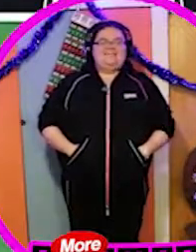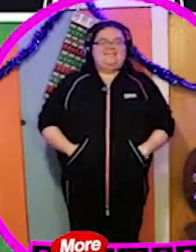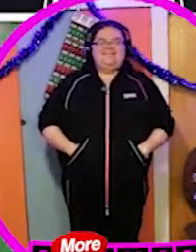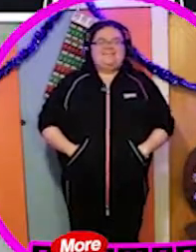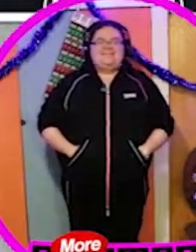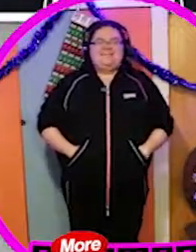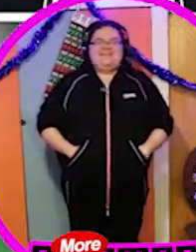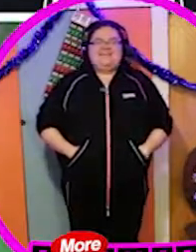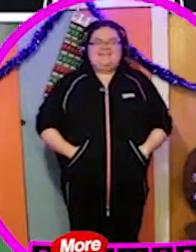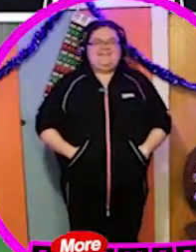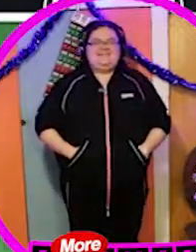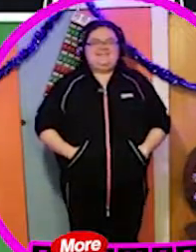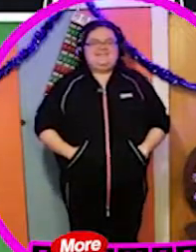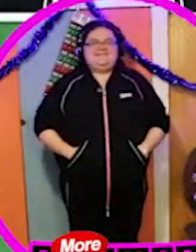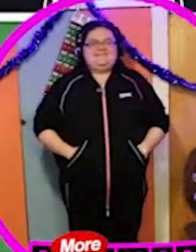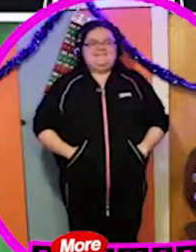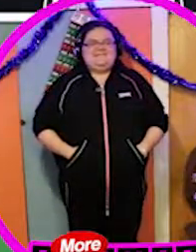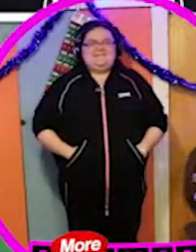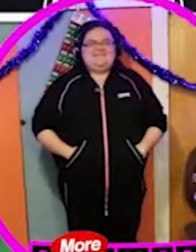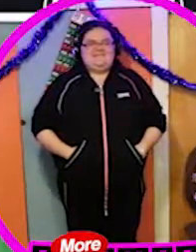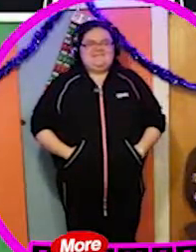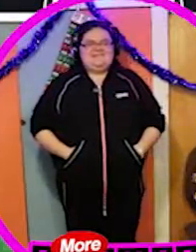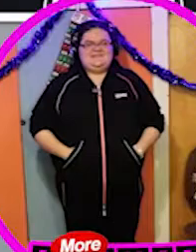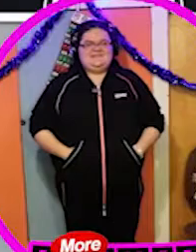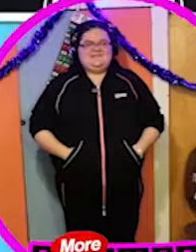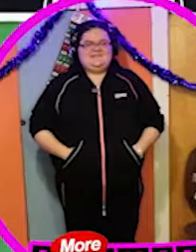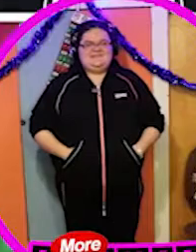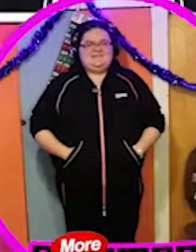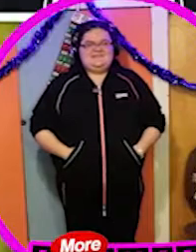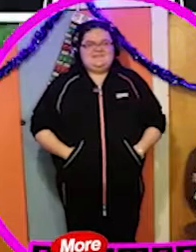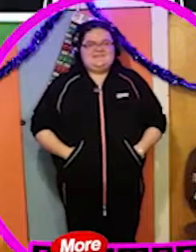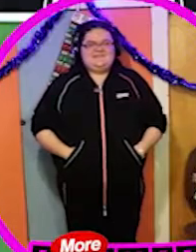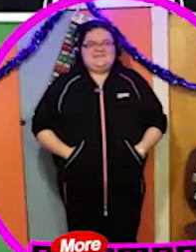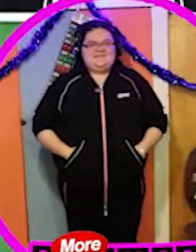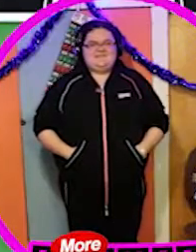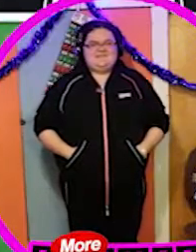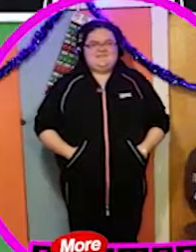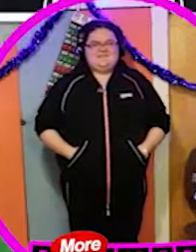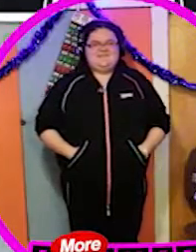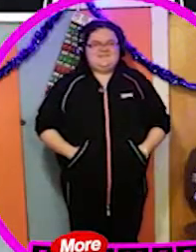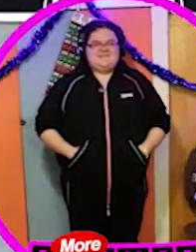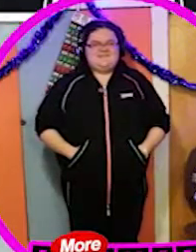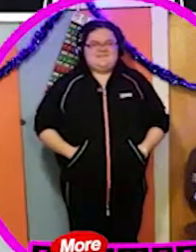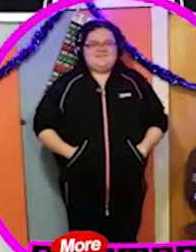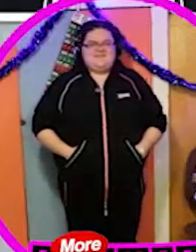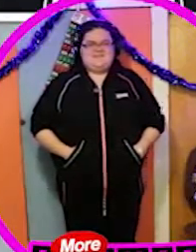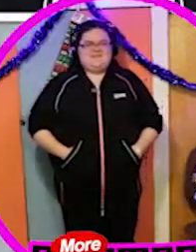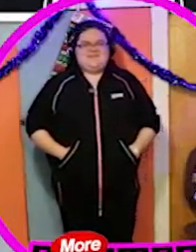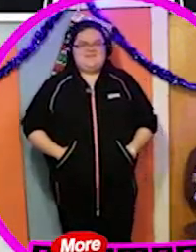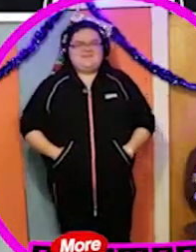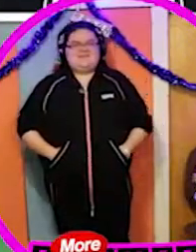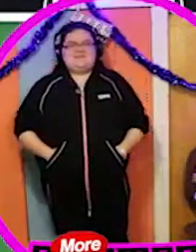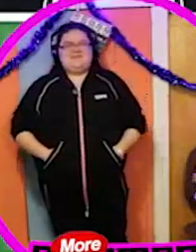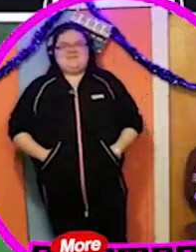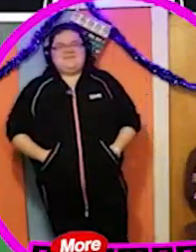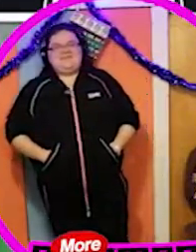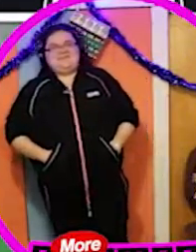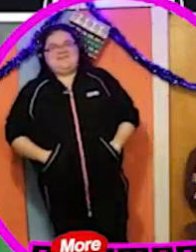Yeah? Let's go. Gordon Freeman, too smooth. Oh dear, cut him off. Look at Gordon Gould. Look at